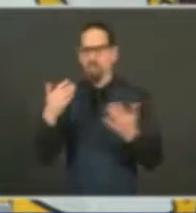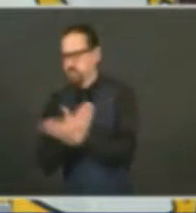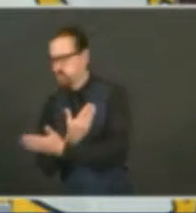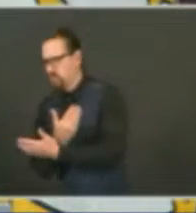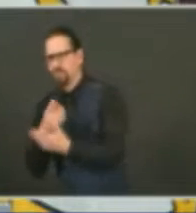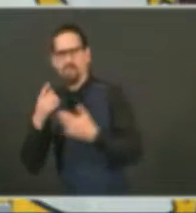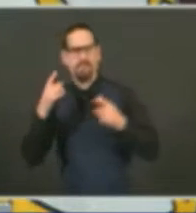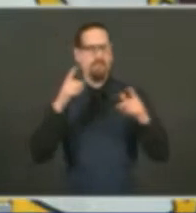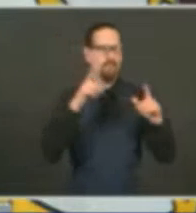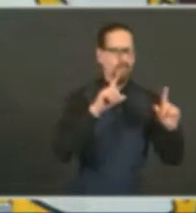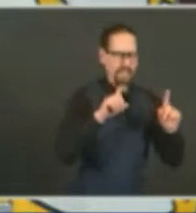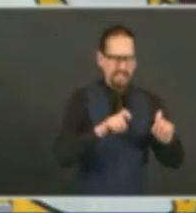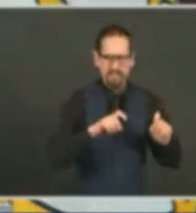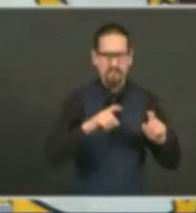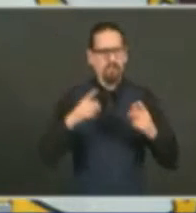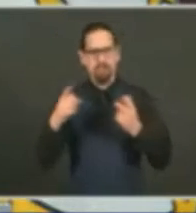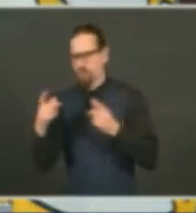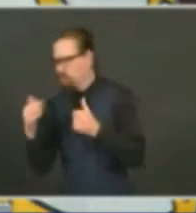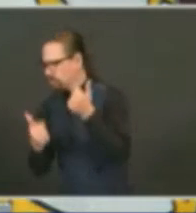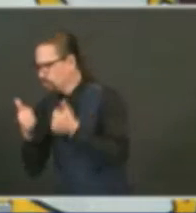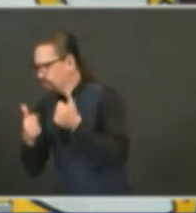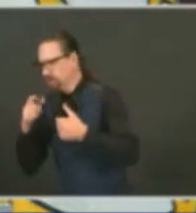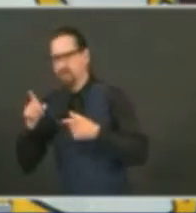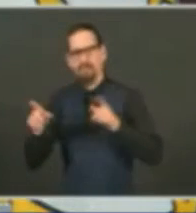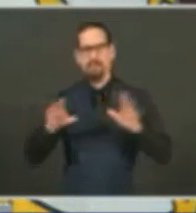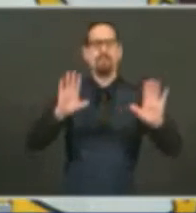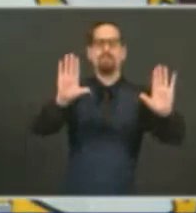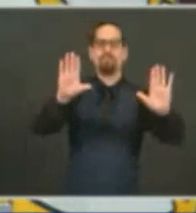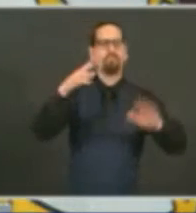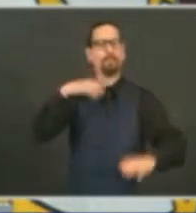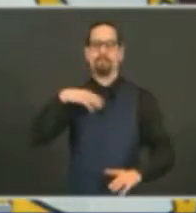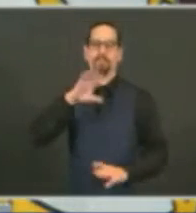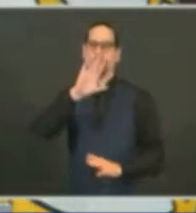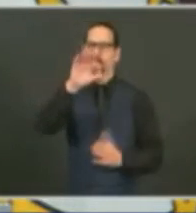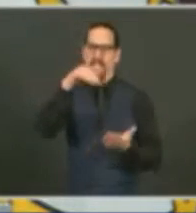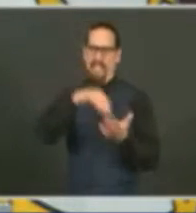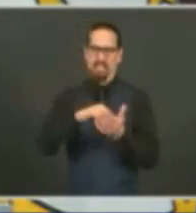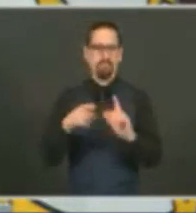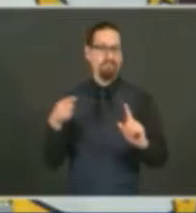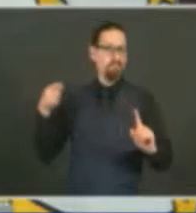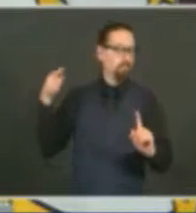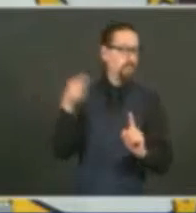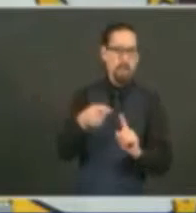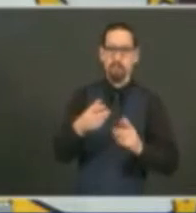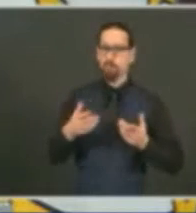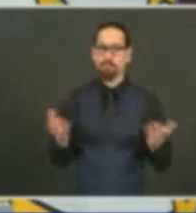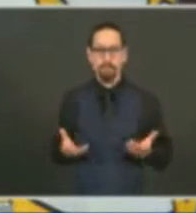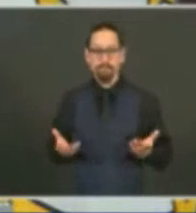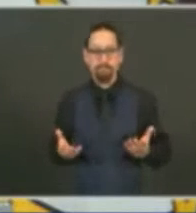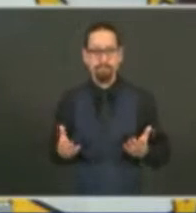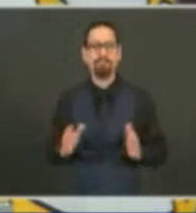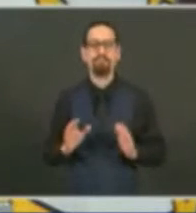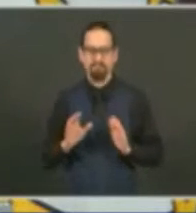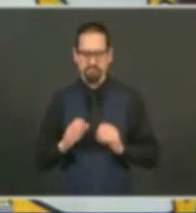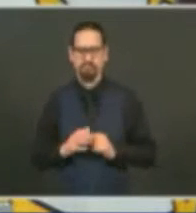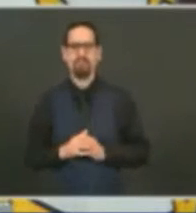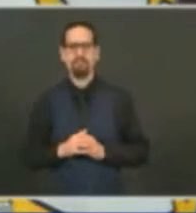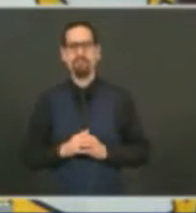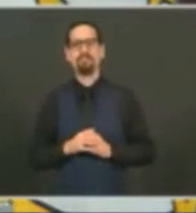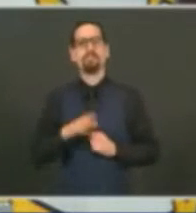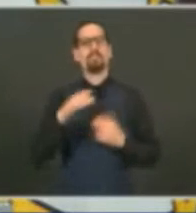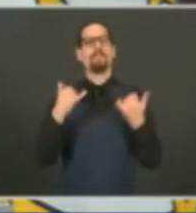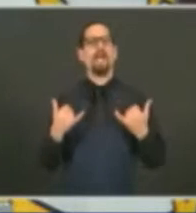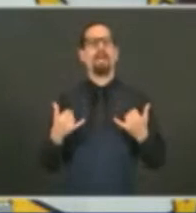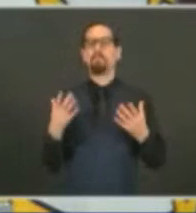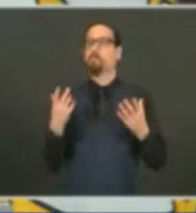always been perfect. Here's the bottom line. there's more capacity than ever to